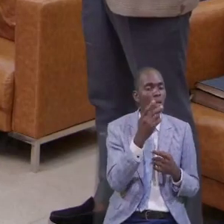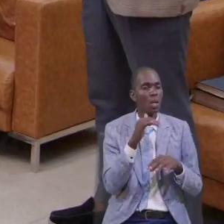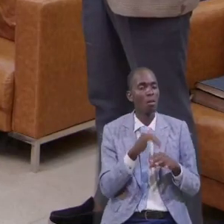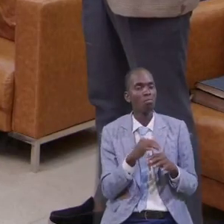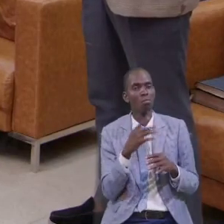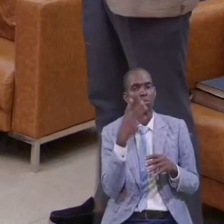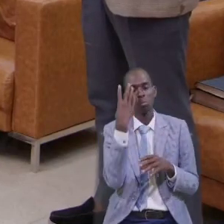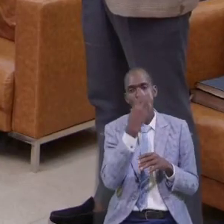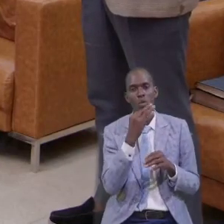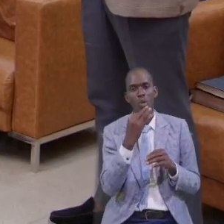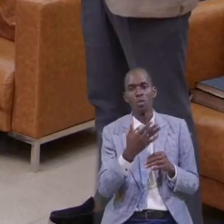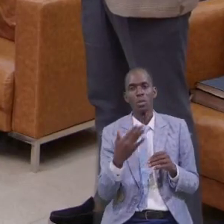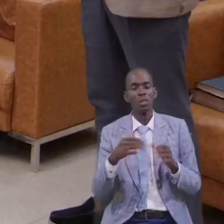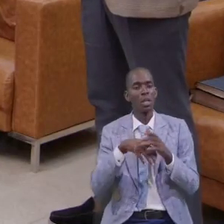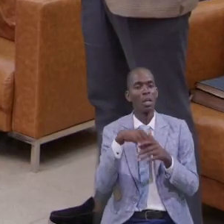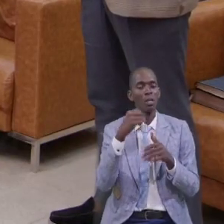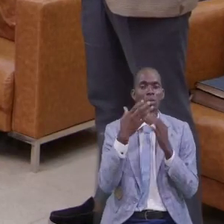outside,